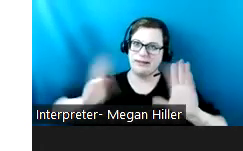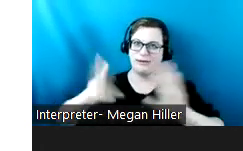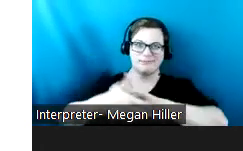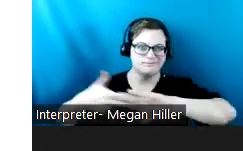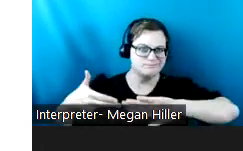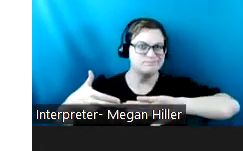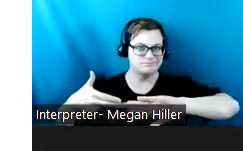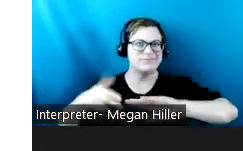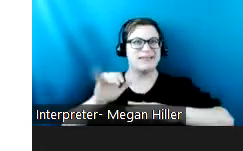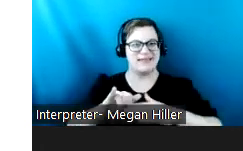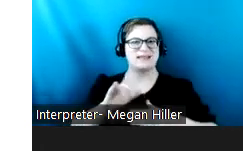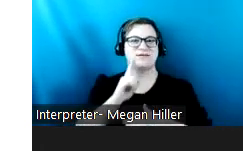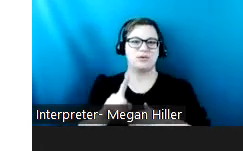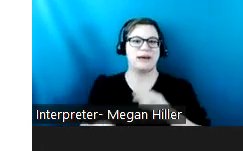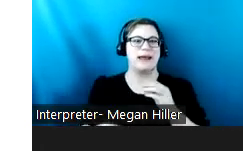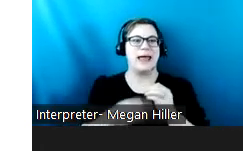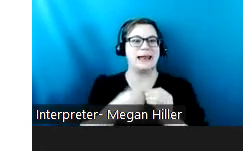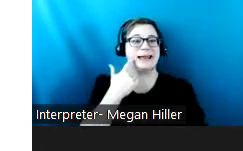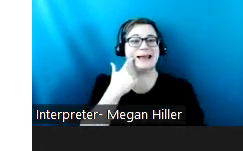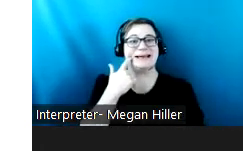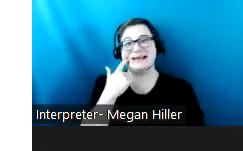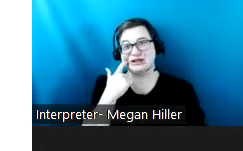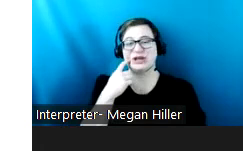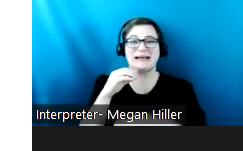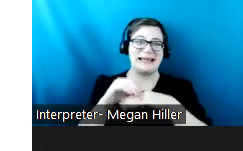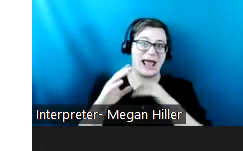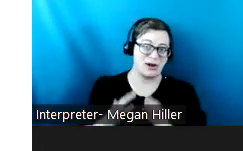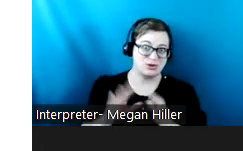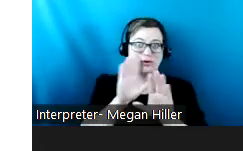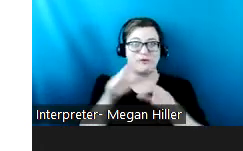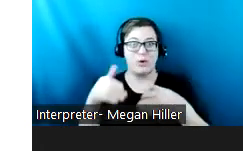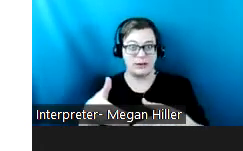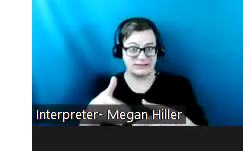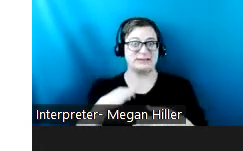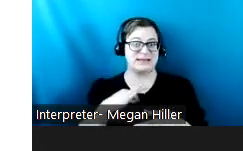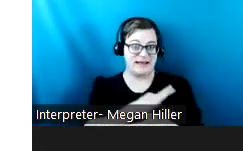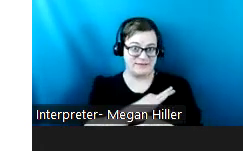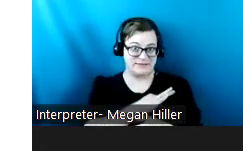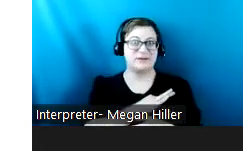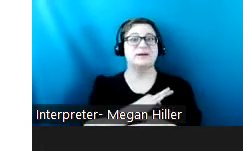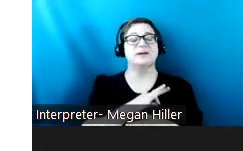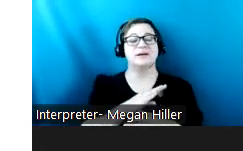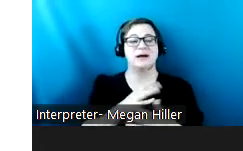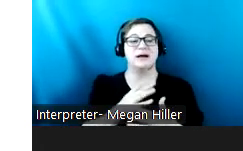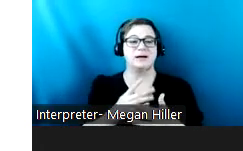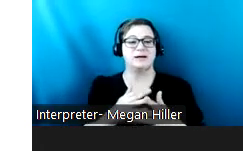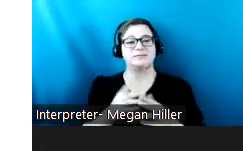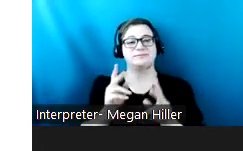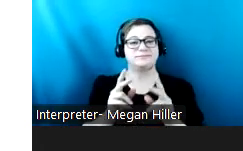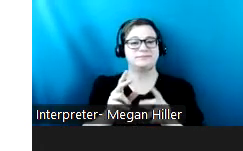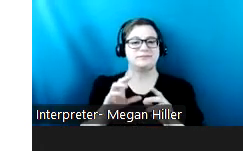Added addiction counseling focused personnel definitions, including CAS, certified addiction